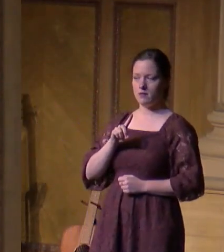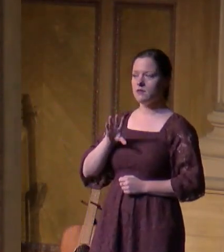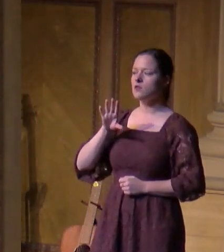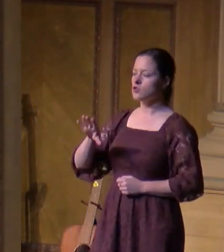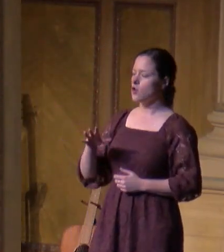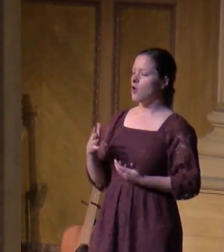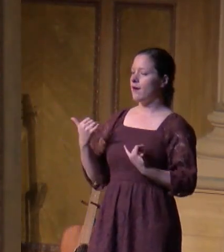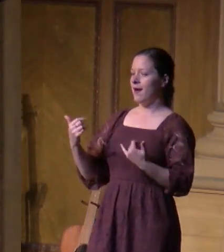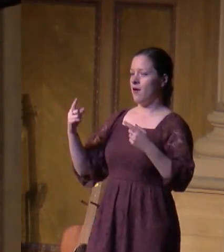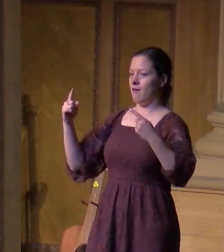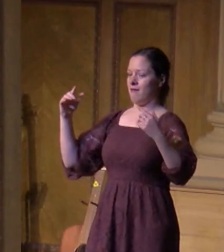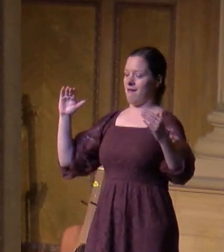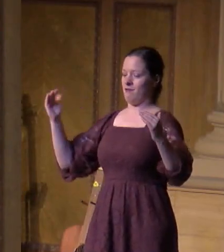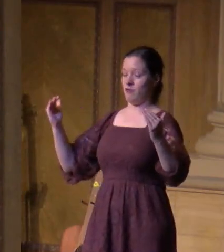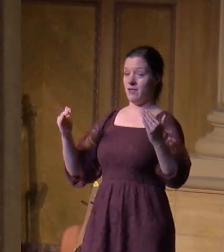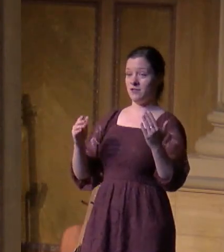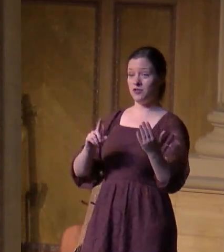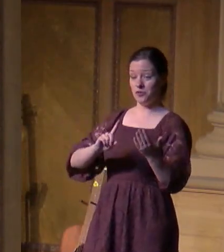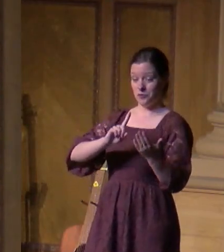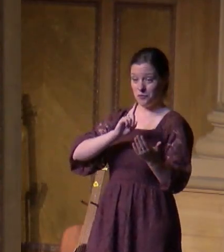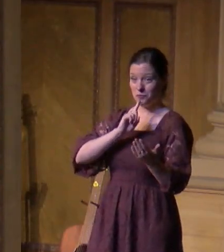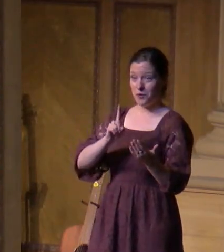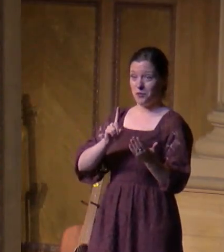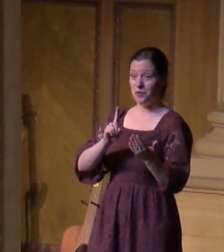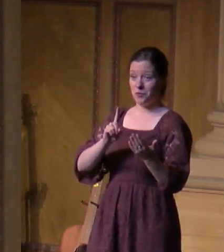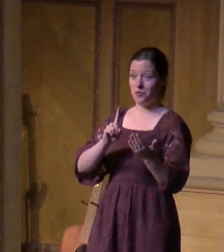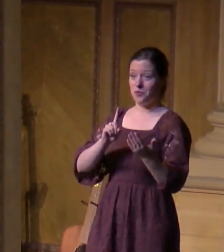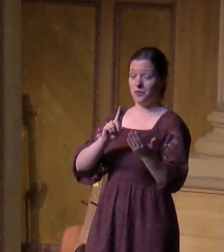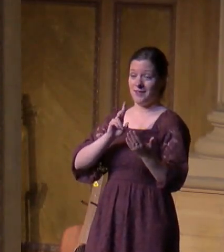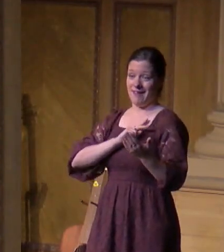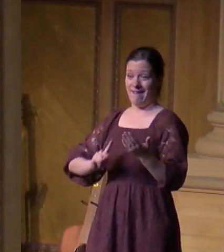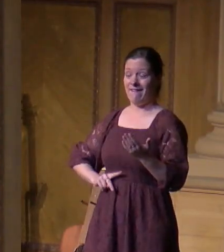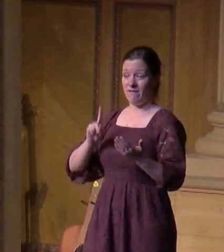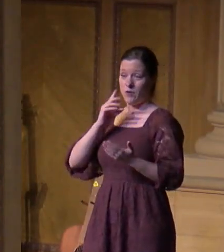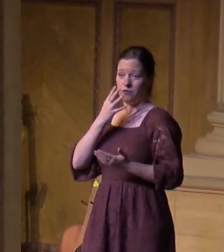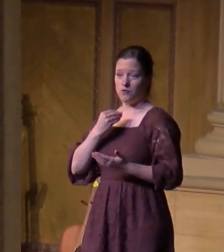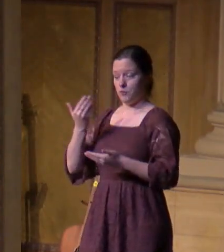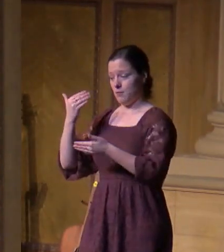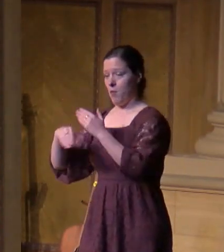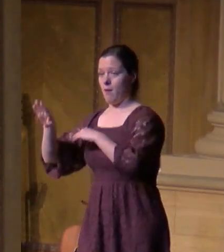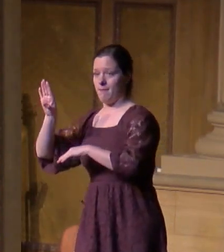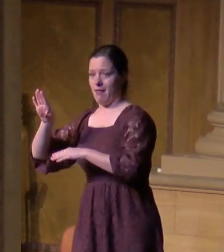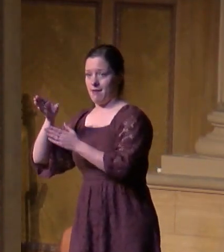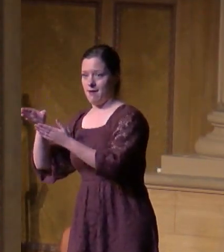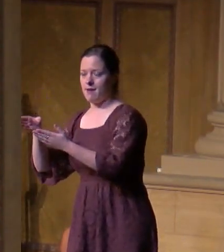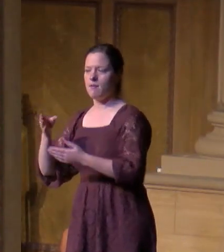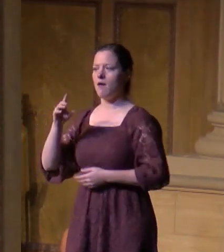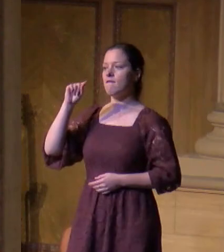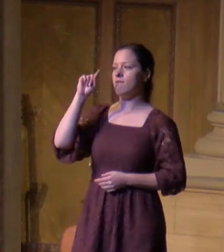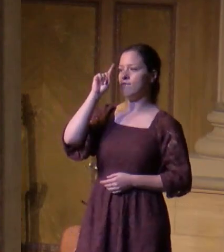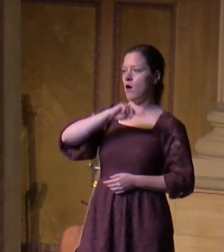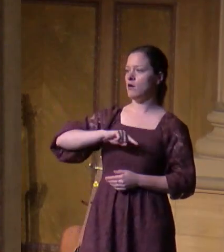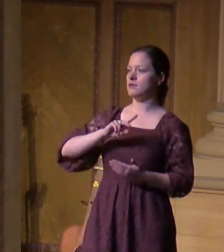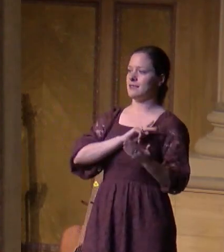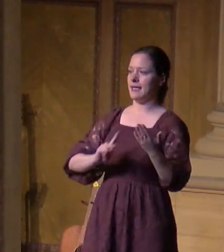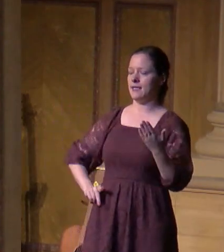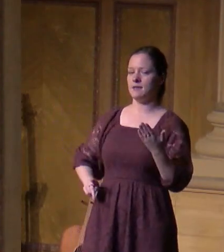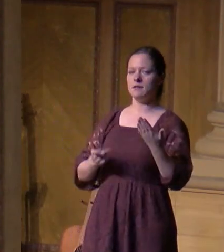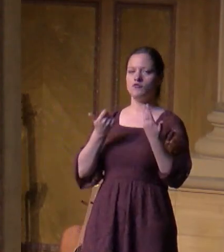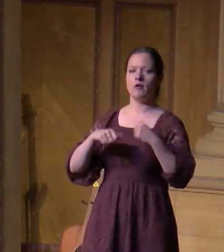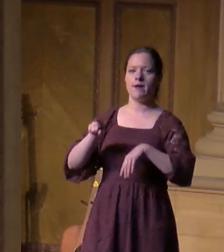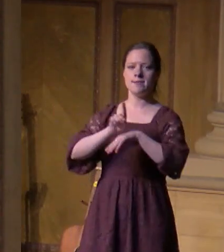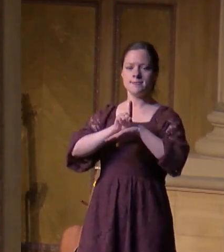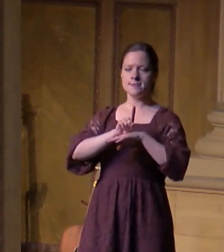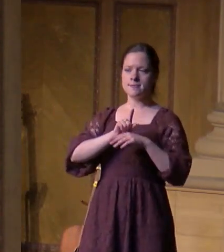have a contrast already. We have the true king of the Jews in Jesus born in Bethlehem while the false king of the Jews is ruling with fear and lies